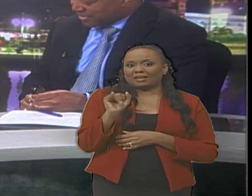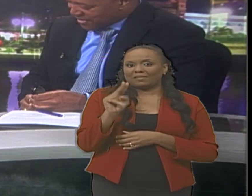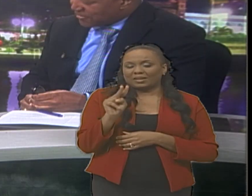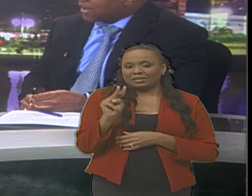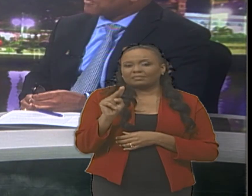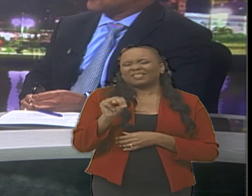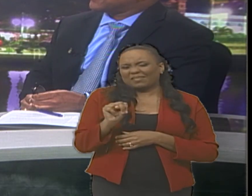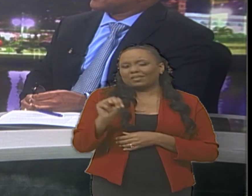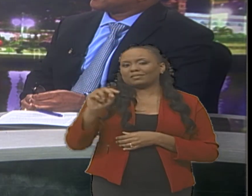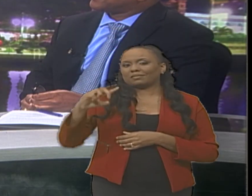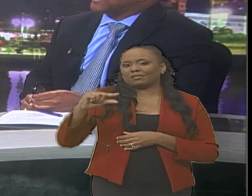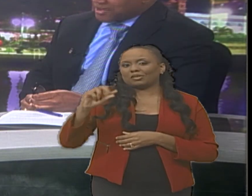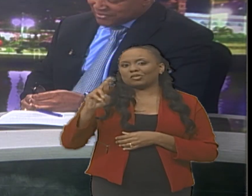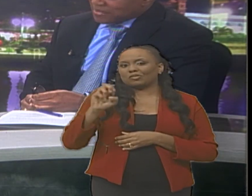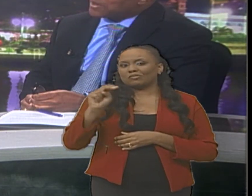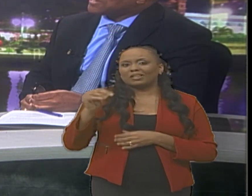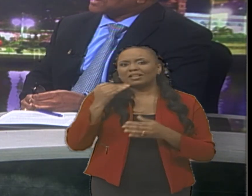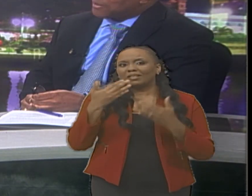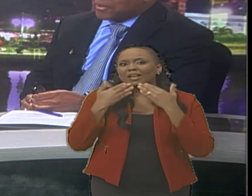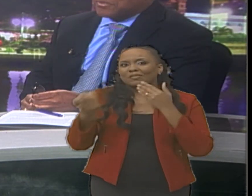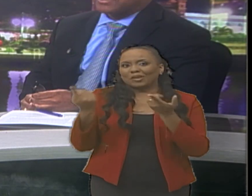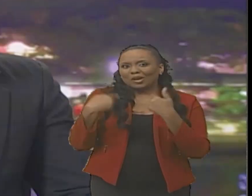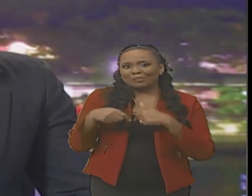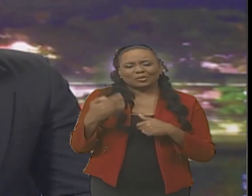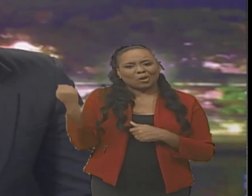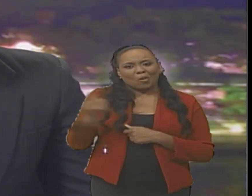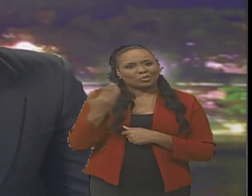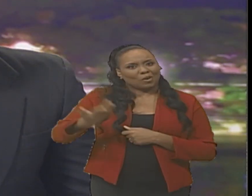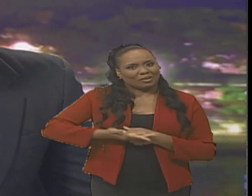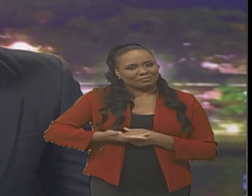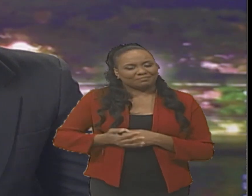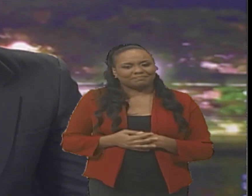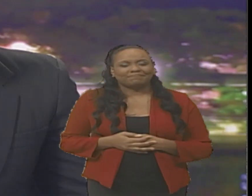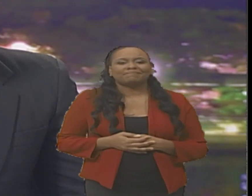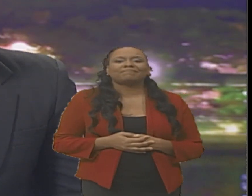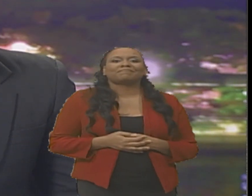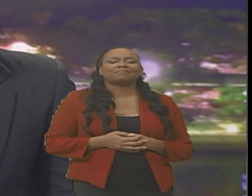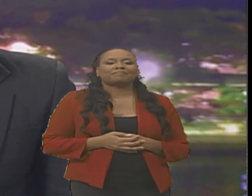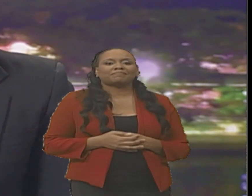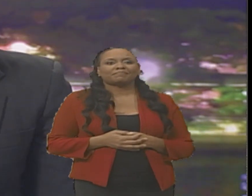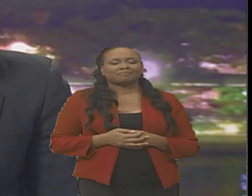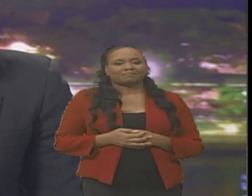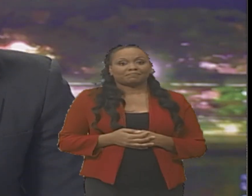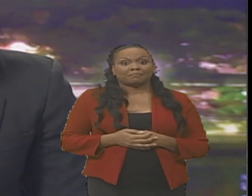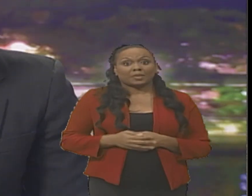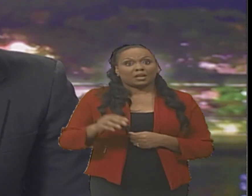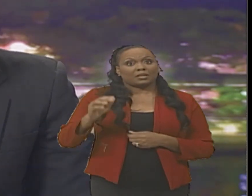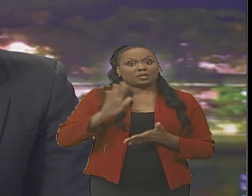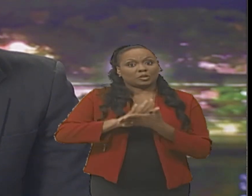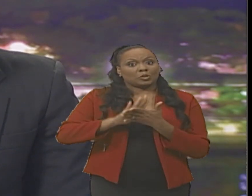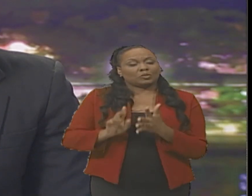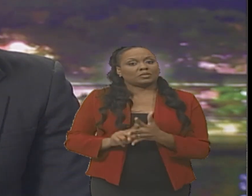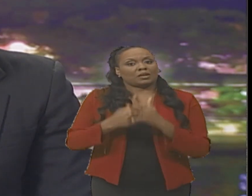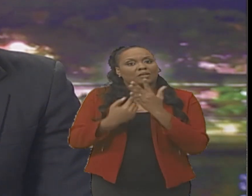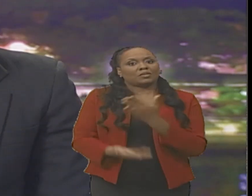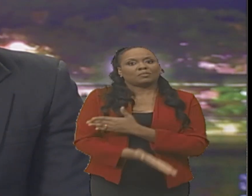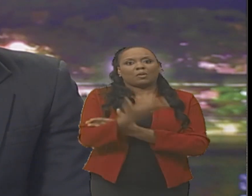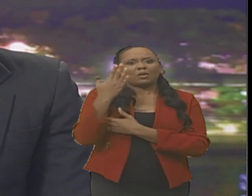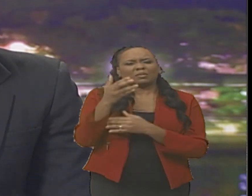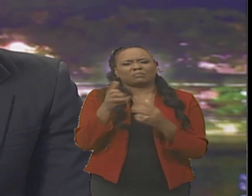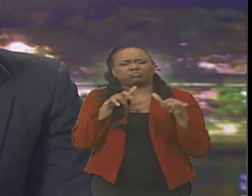us. And you're always welcome on the show. Thank you very much. All right. Thank you for having me. Well, the first term officially got started this morning with thousands of